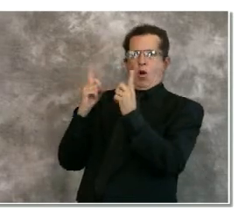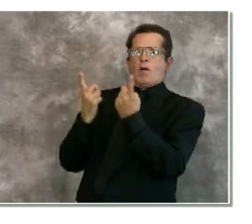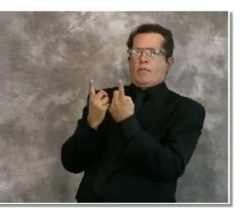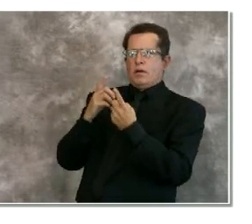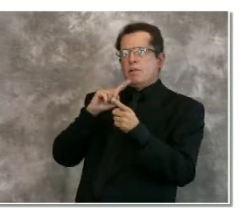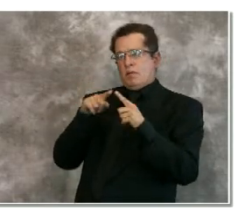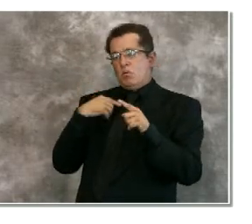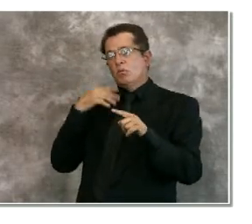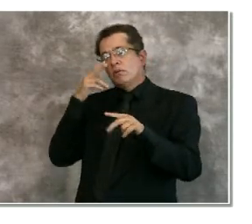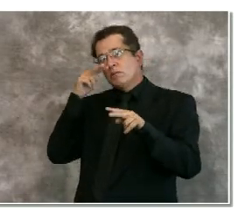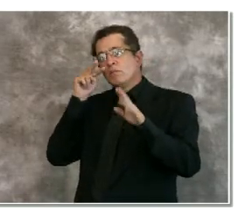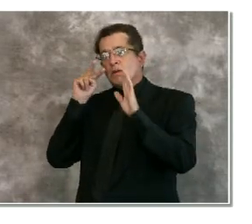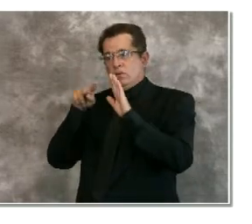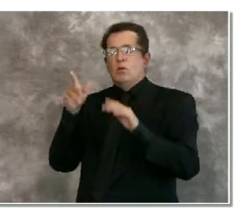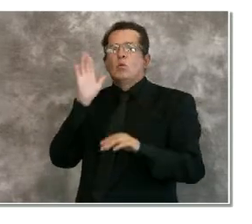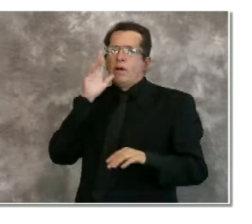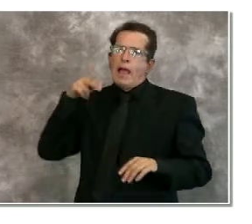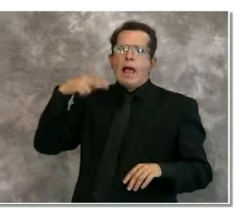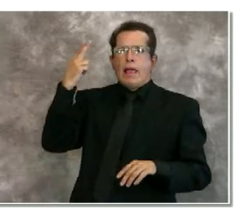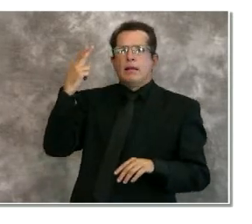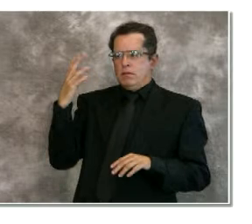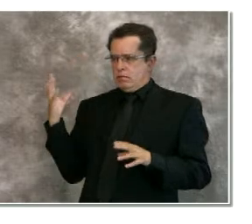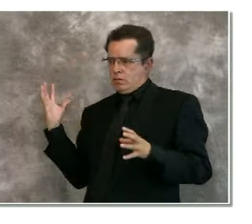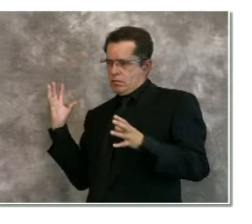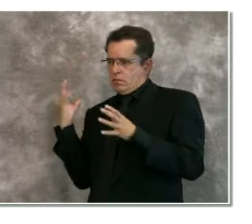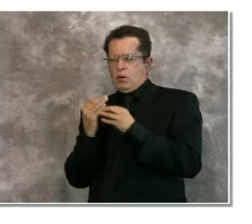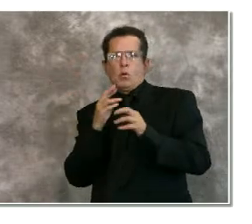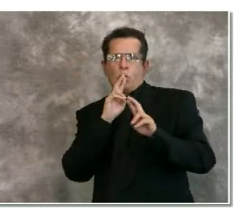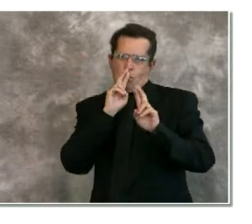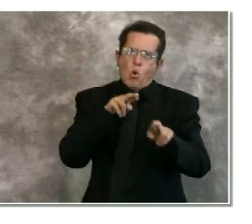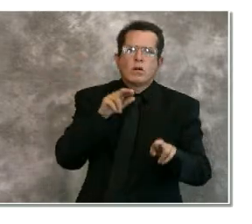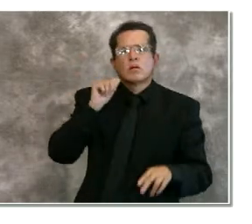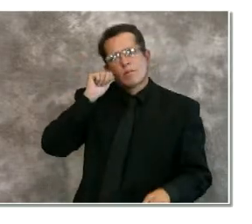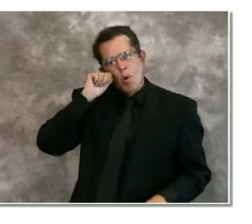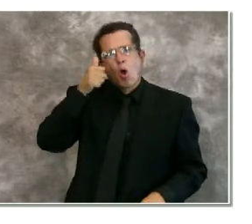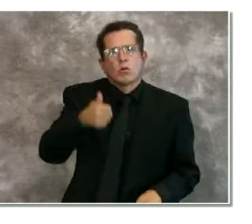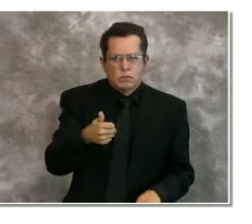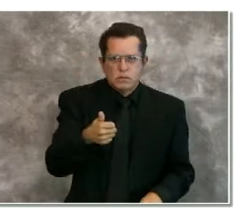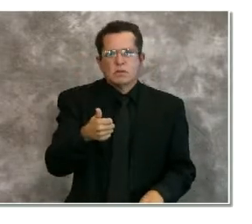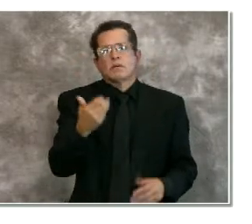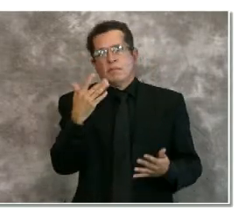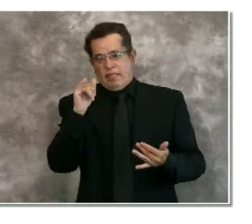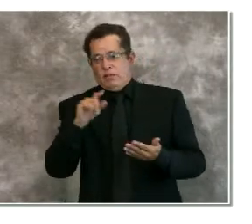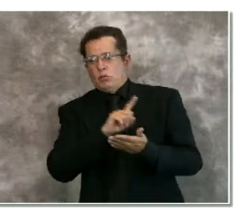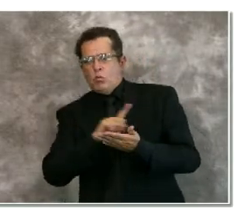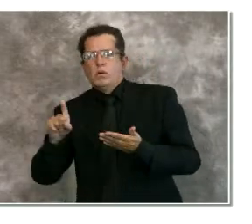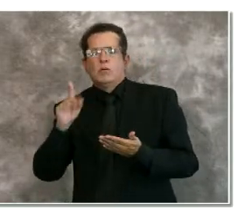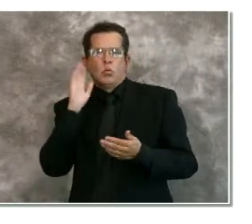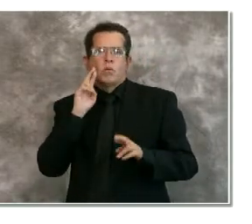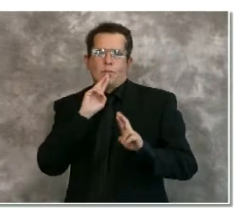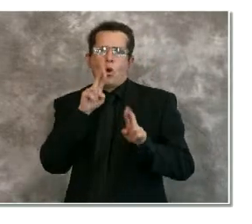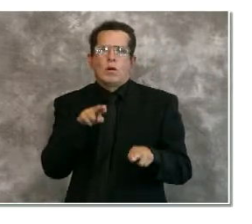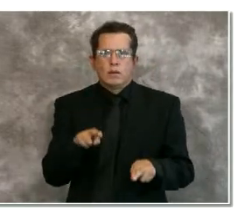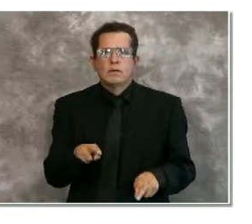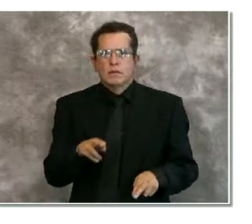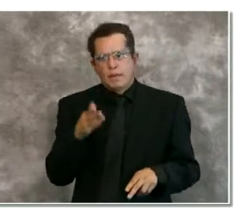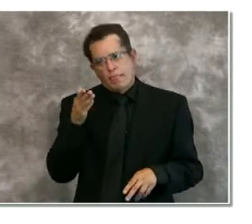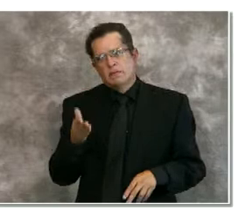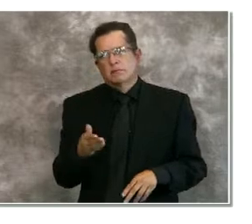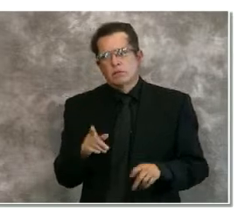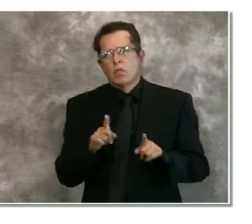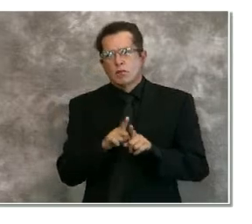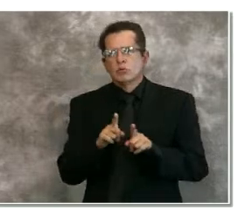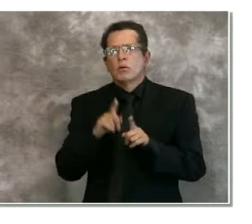a higher number of deaths tomorrow and Wednesday and later in the week. Next